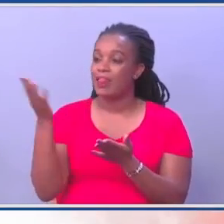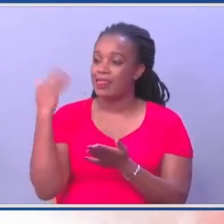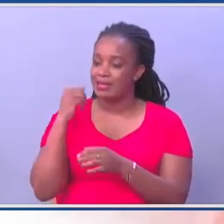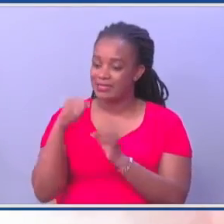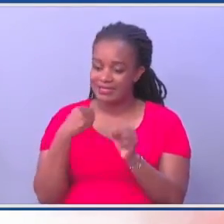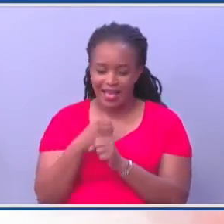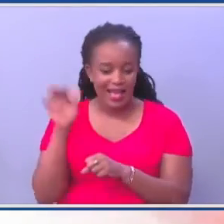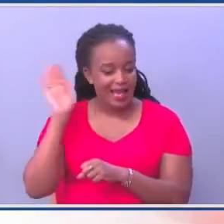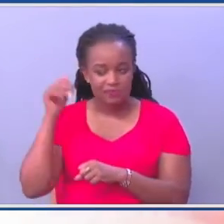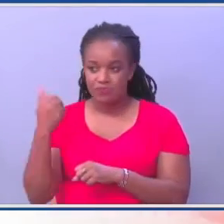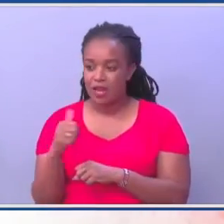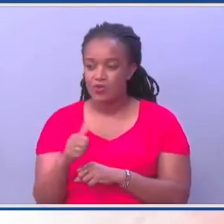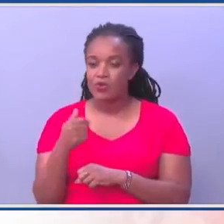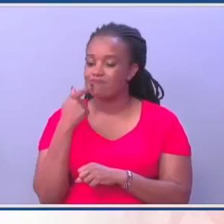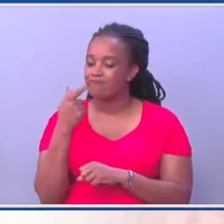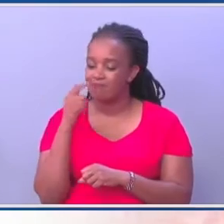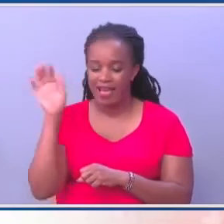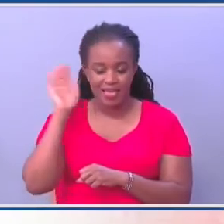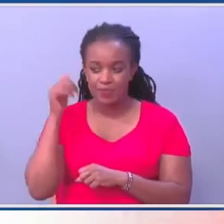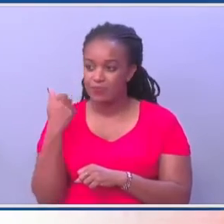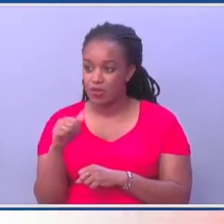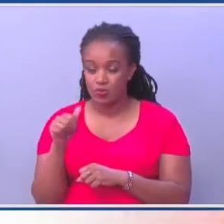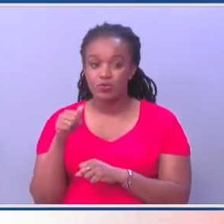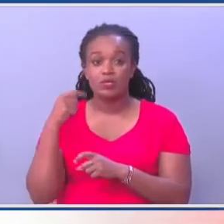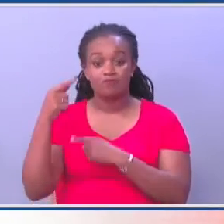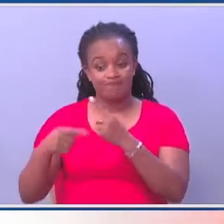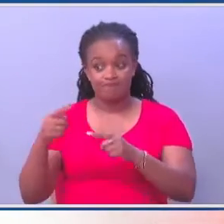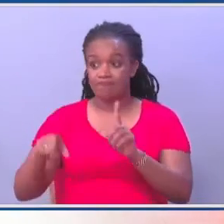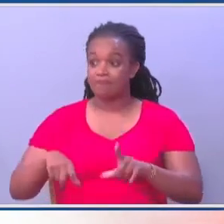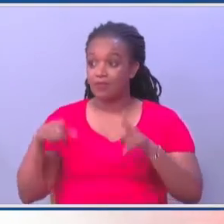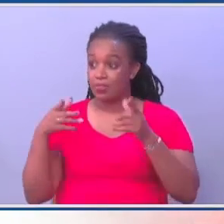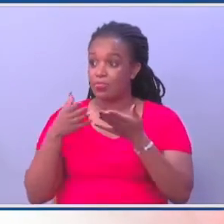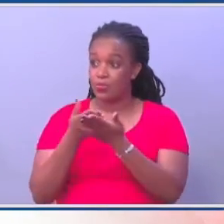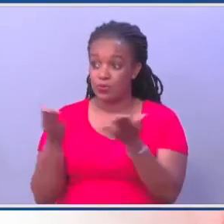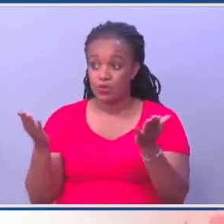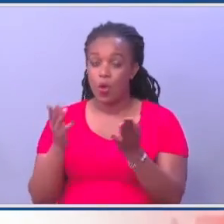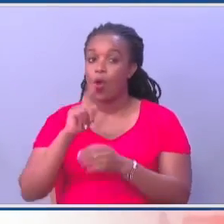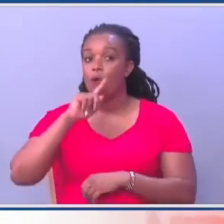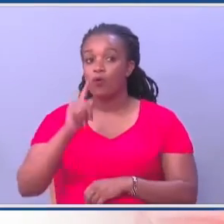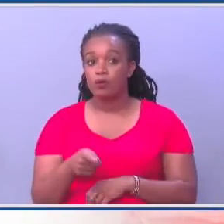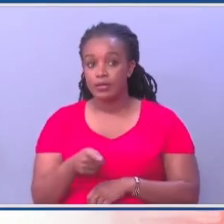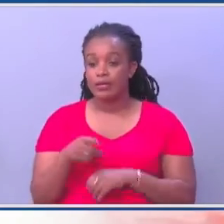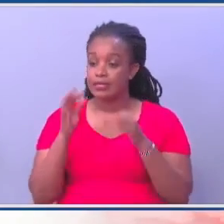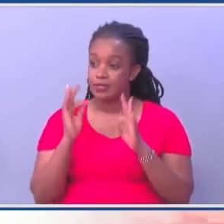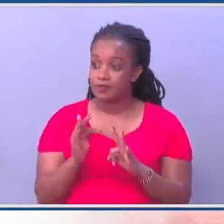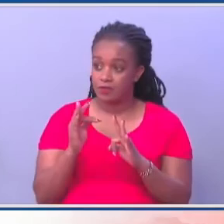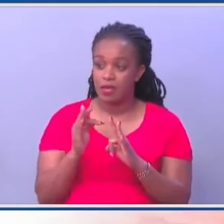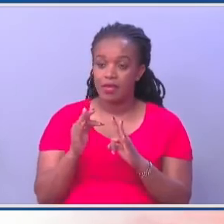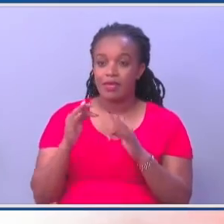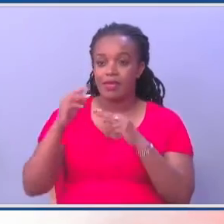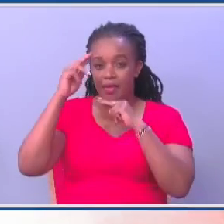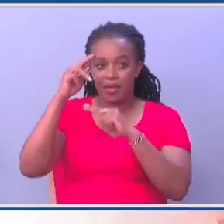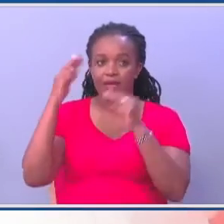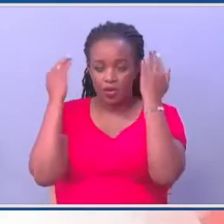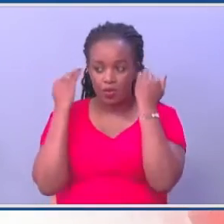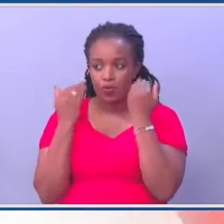date. Okay? And he's been surviving on that conservatory order. Unlike the High Court or the Appeal Court, at least the